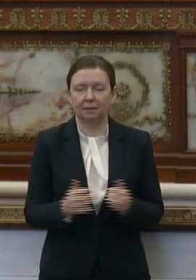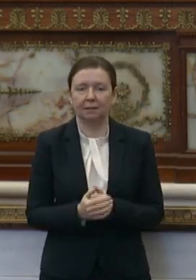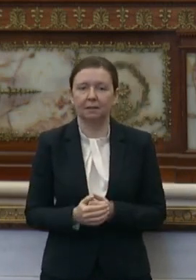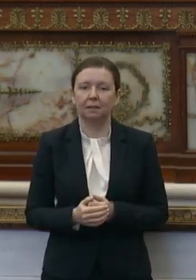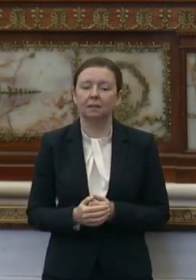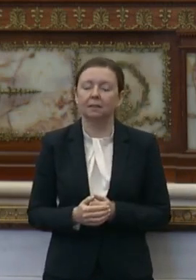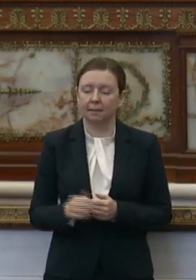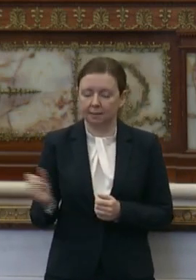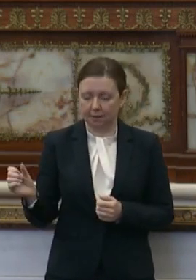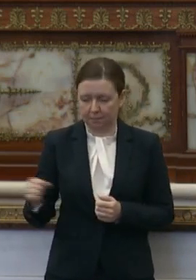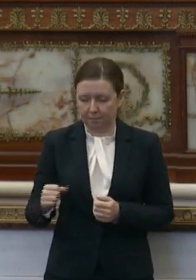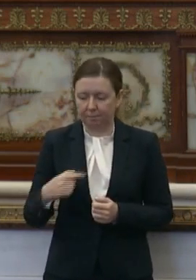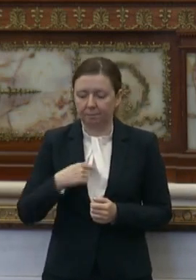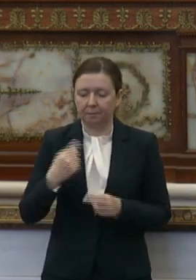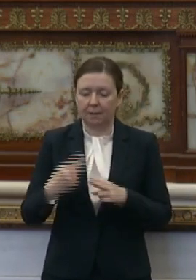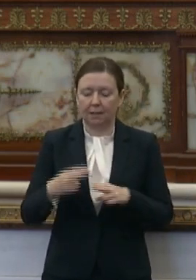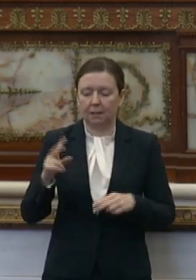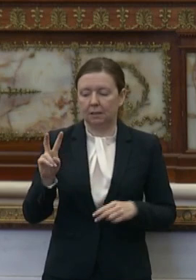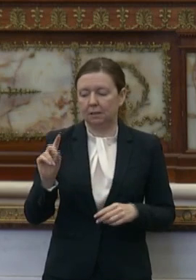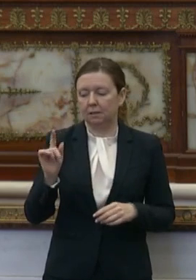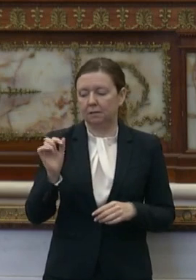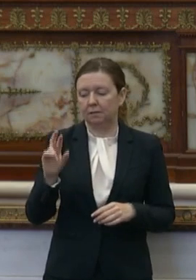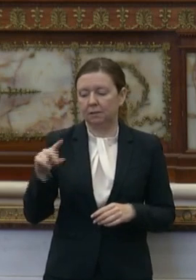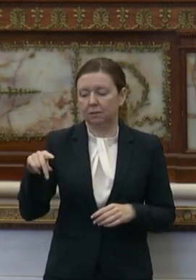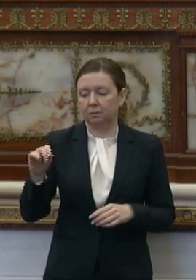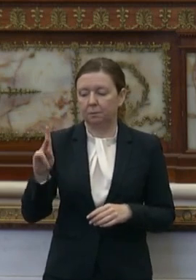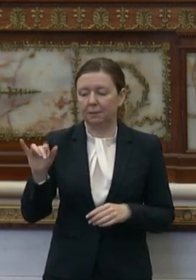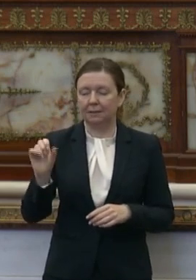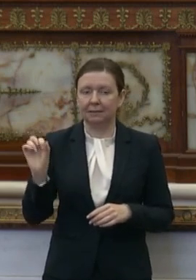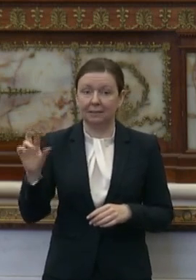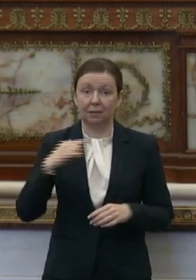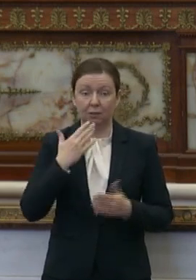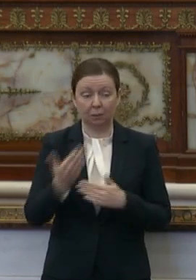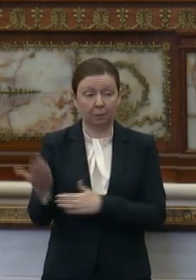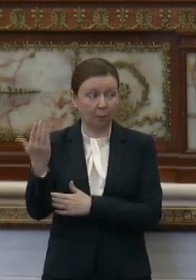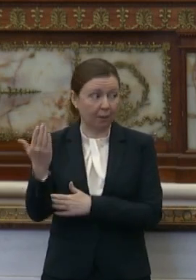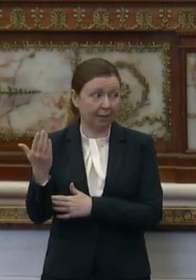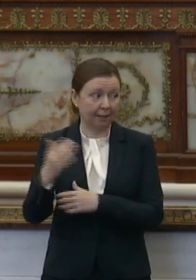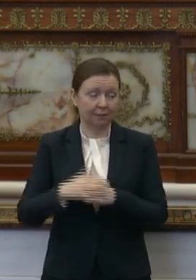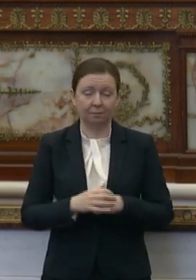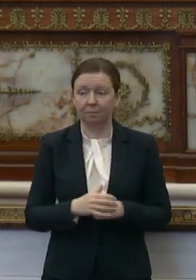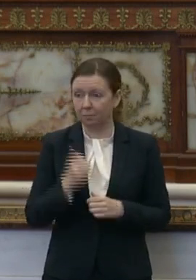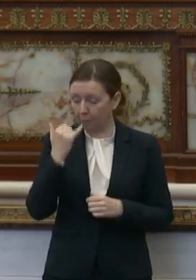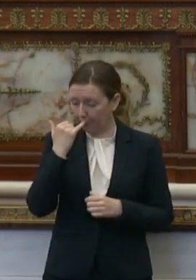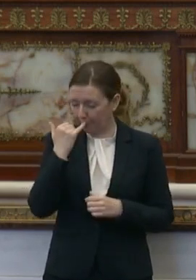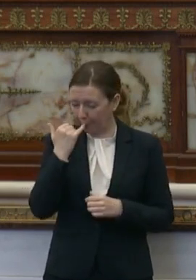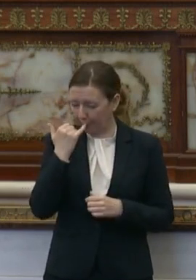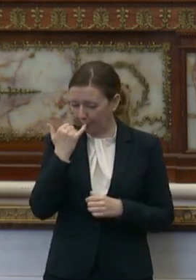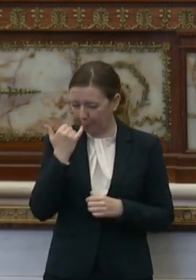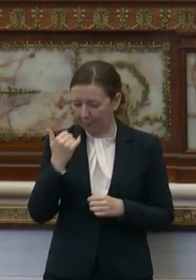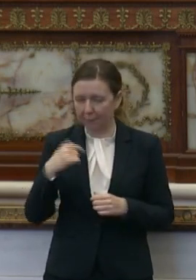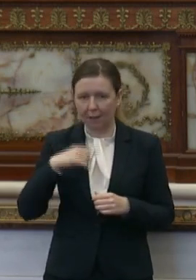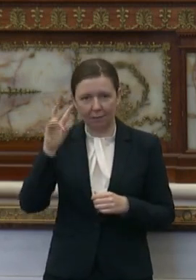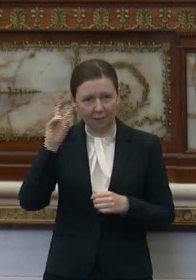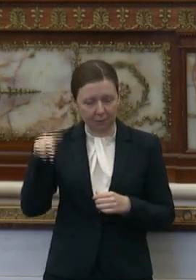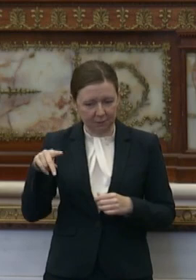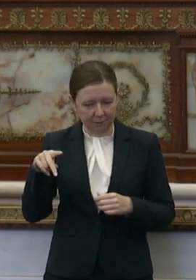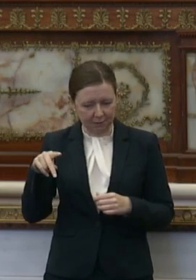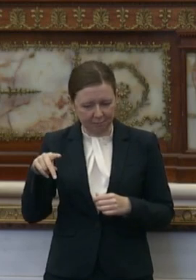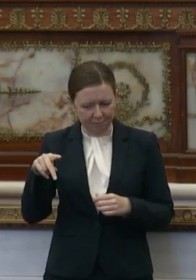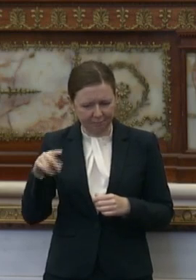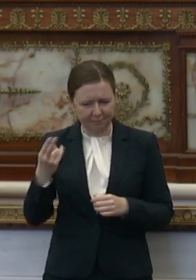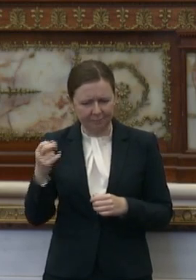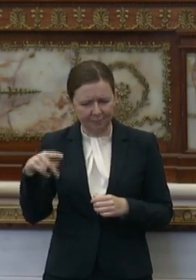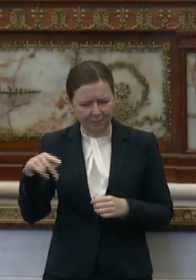testimony. Yes. My name is Victor Pinckney, Sr. Good morning, Council President and Council Members. I'm the Vice President of HAPCO